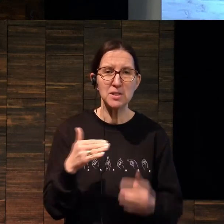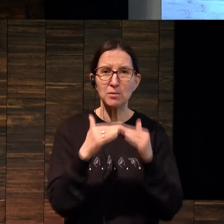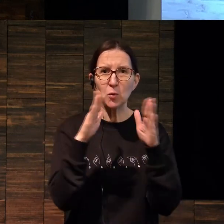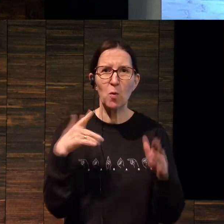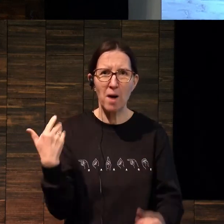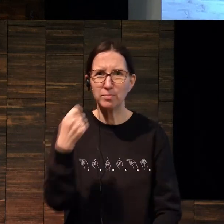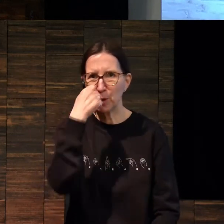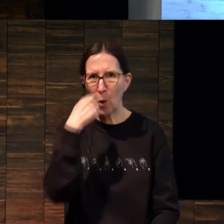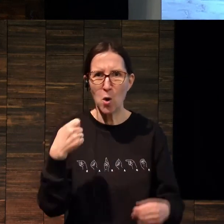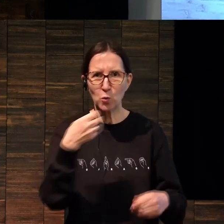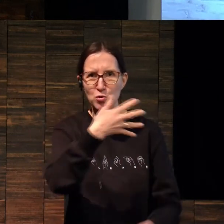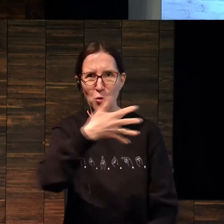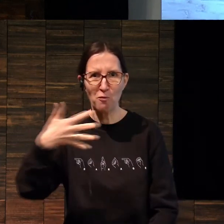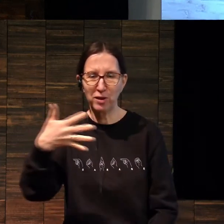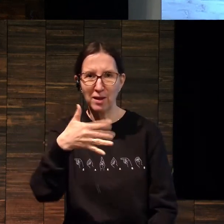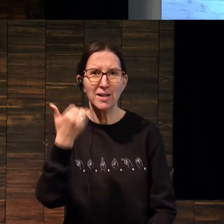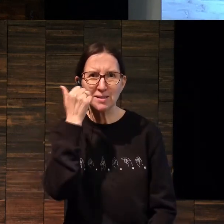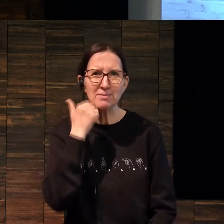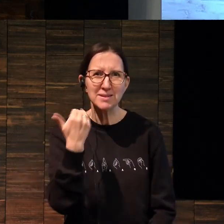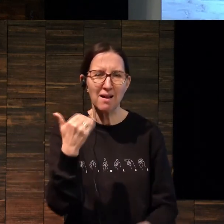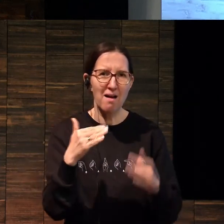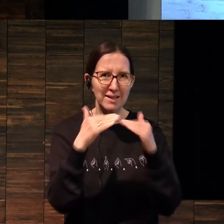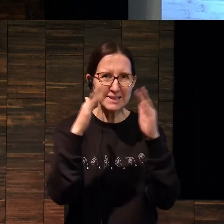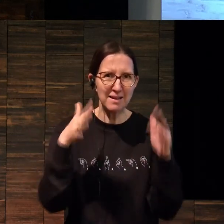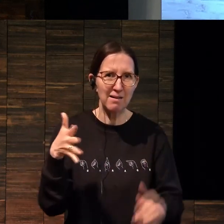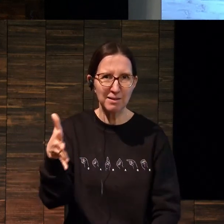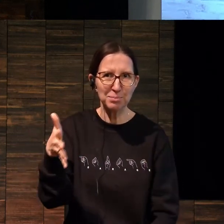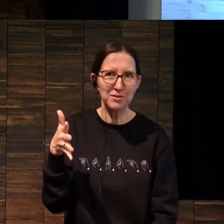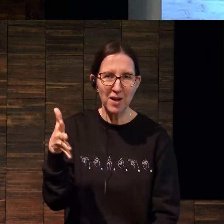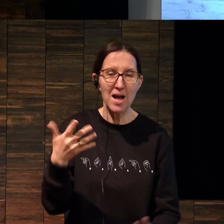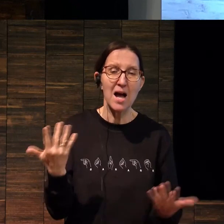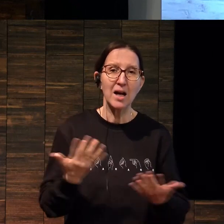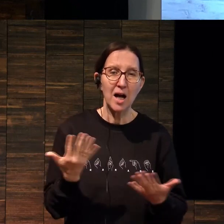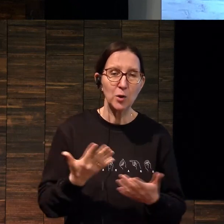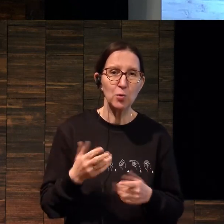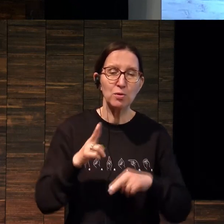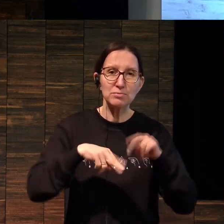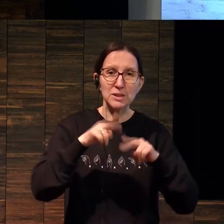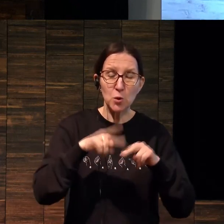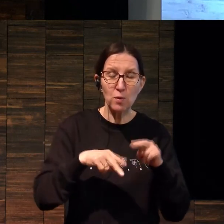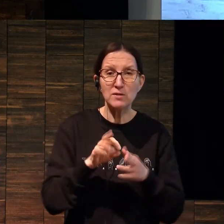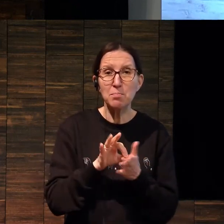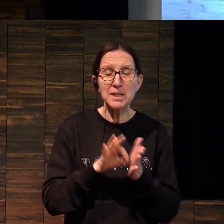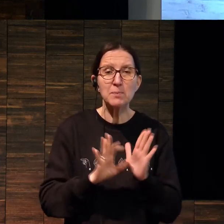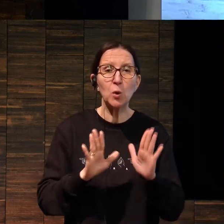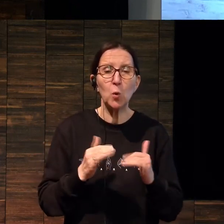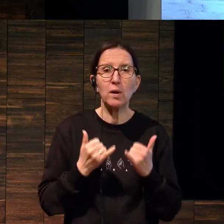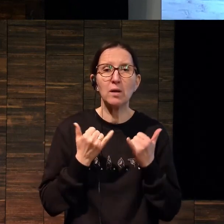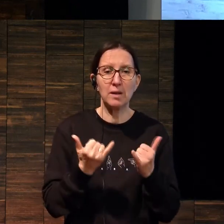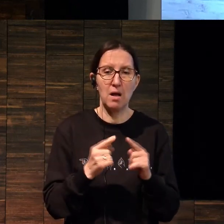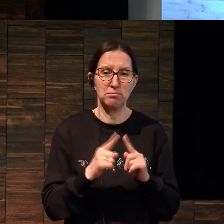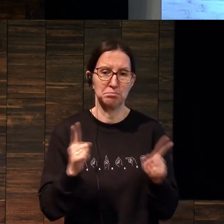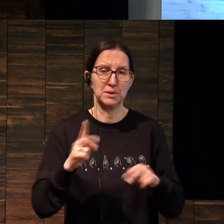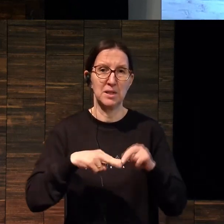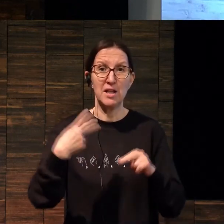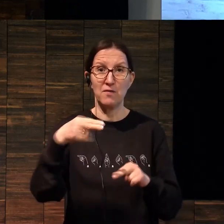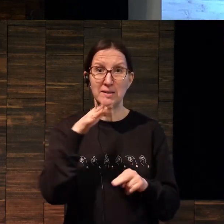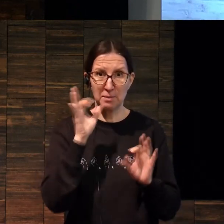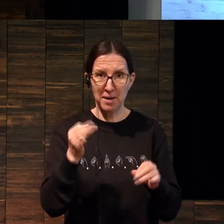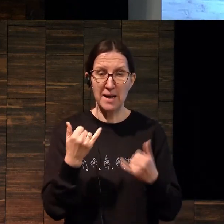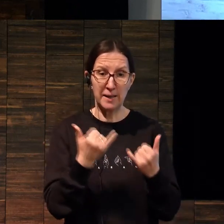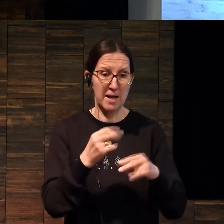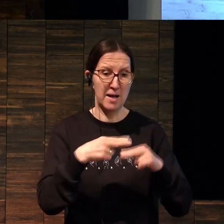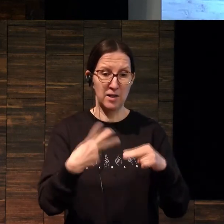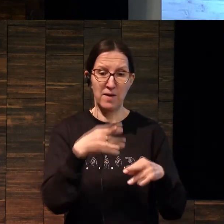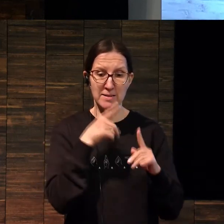buildings that were only designed to exist for 20 years, but they still exist. Now